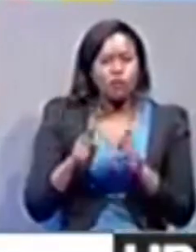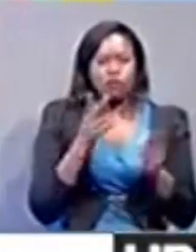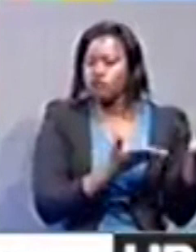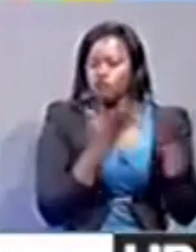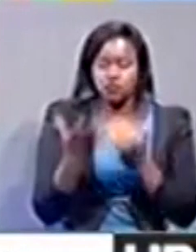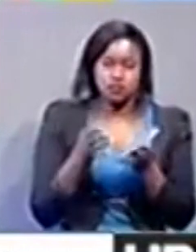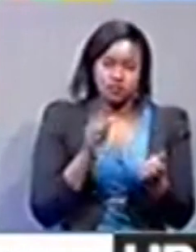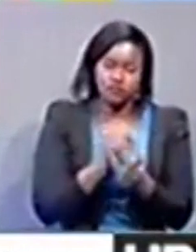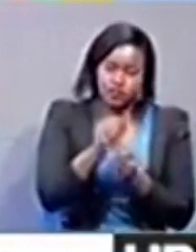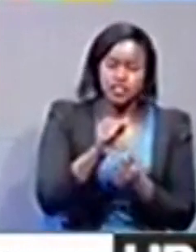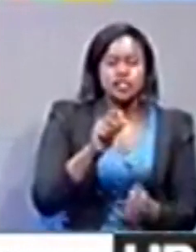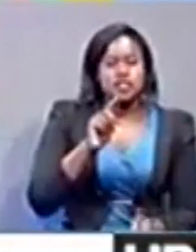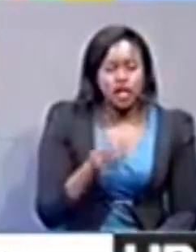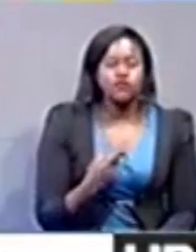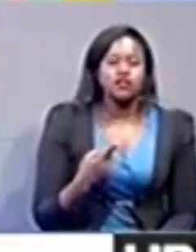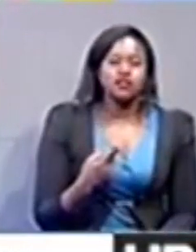15,000